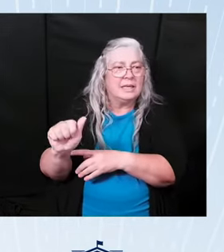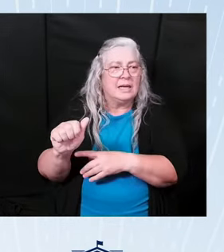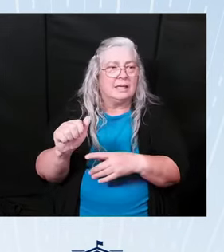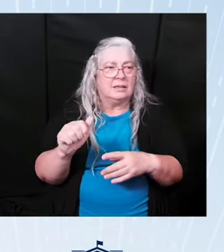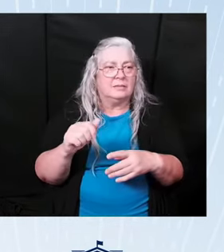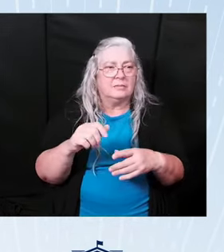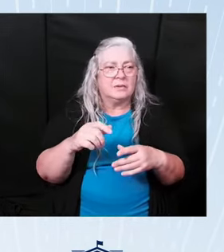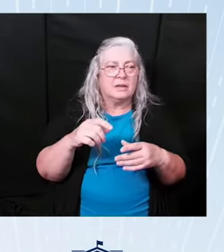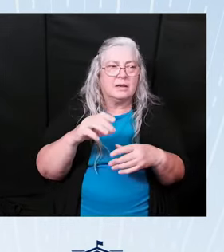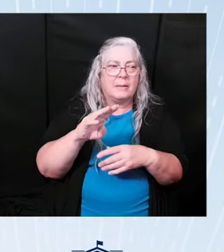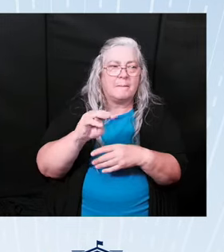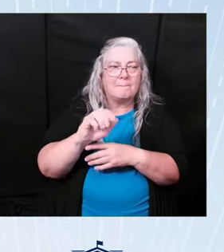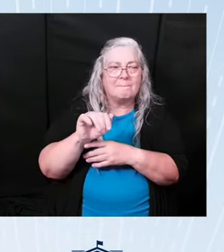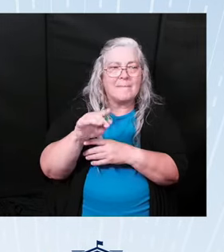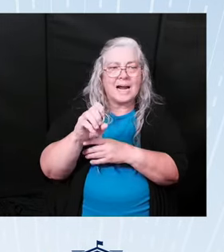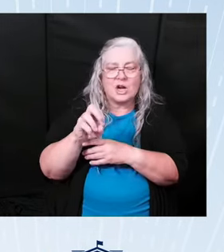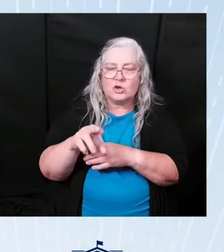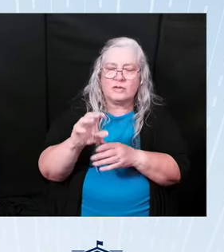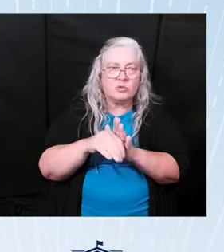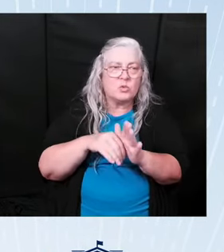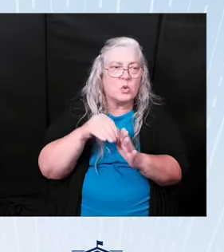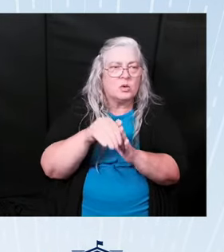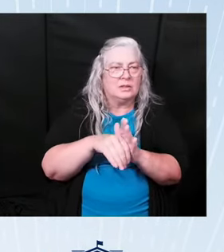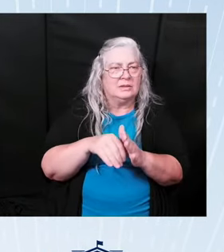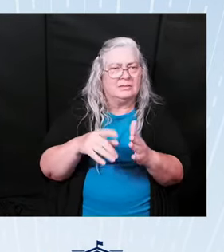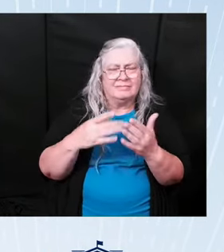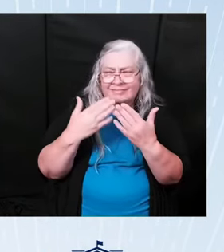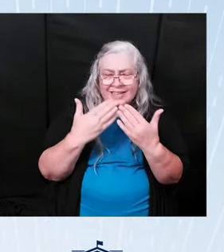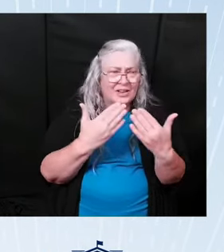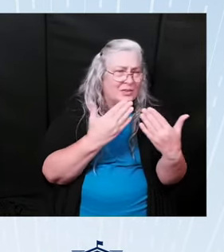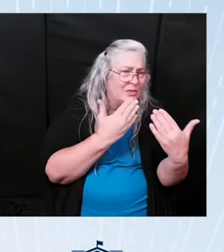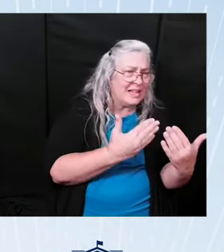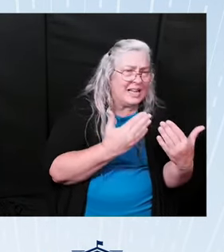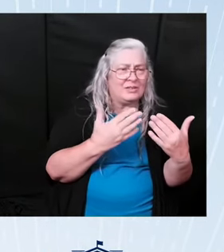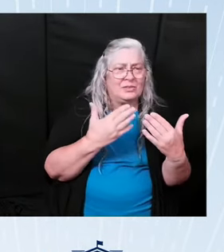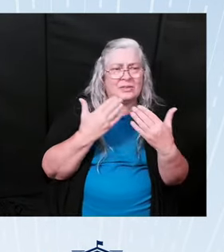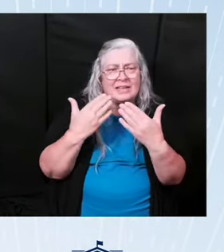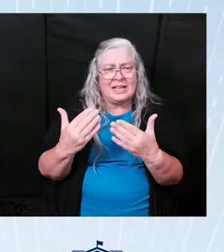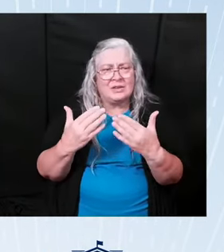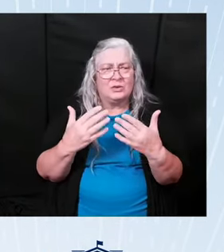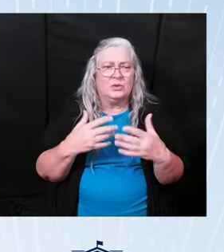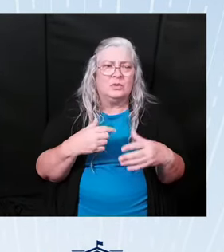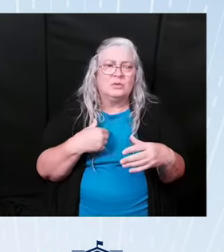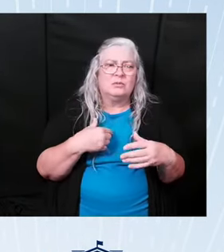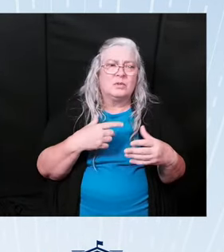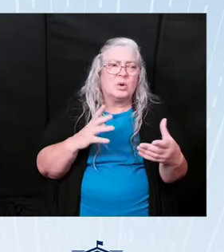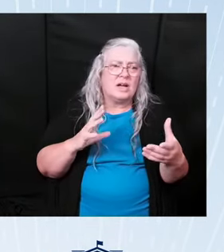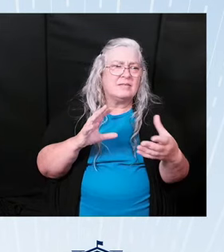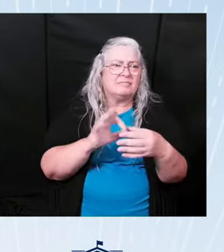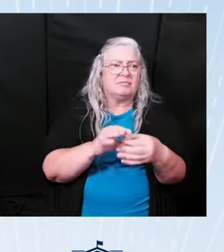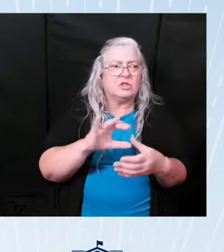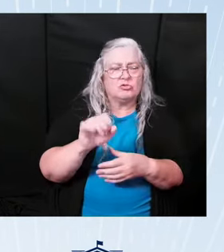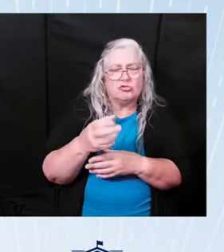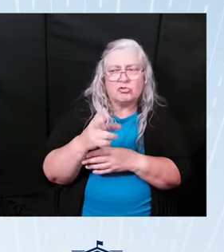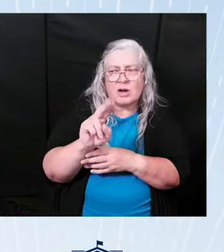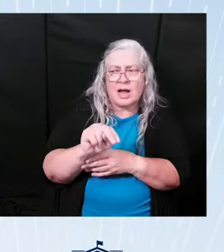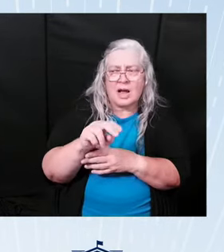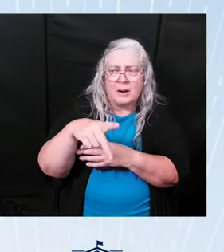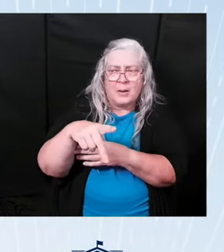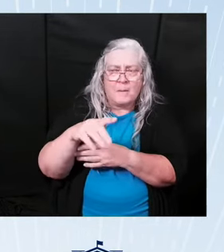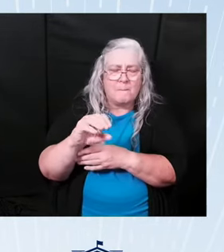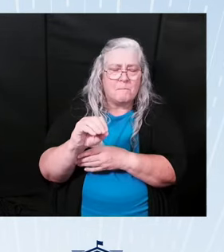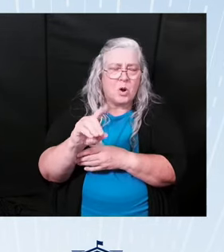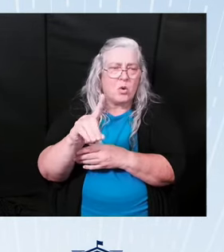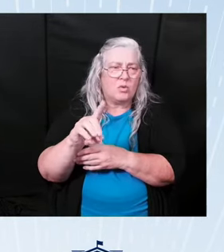John, thank you so much. I'd like to associate myself with John Podesta and all of his comments that he made, and to direct the Maori to all of you. Mayor, it's